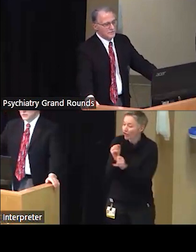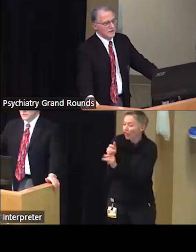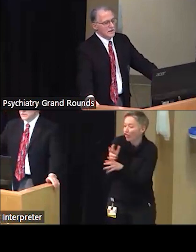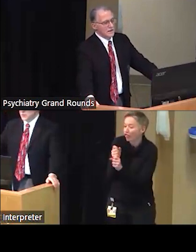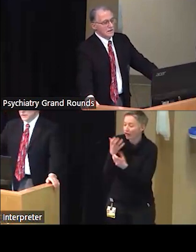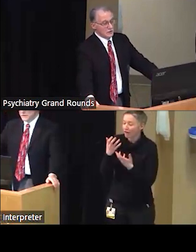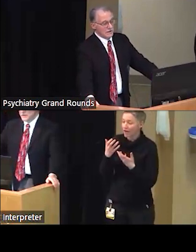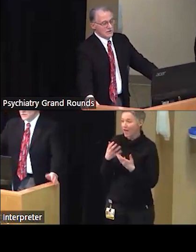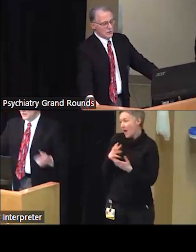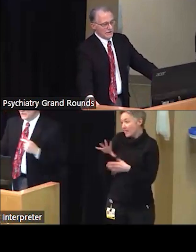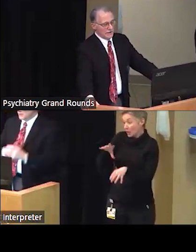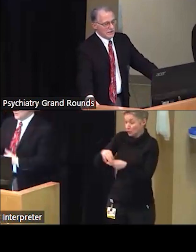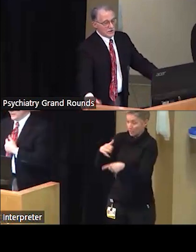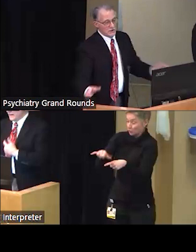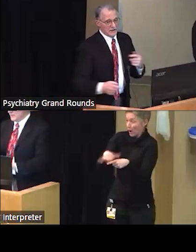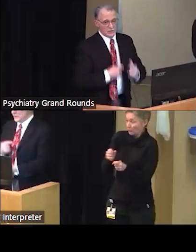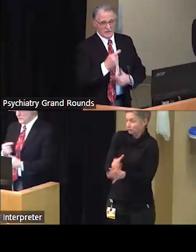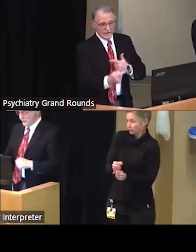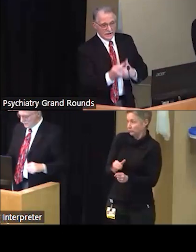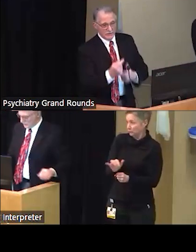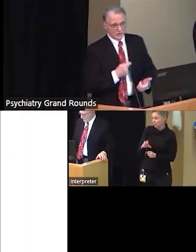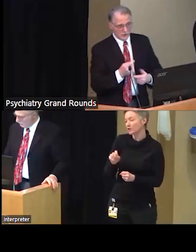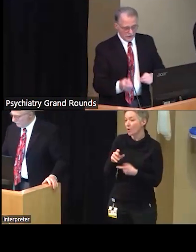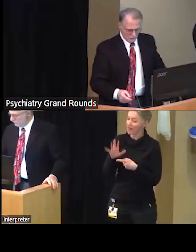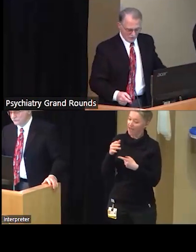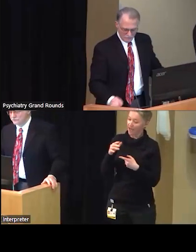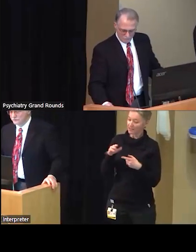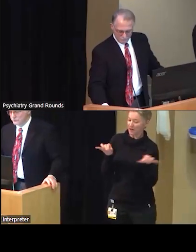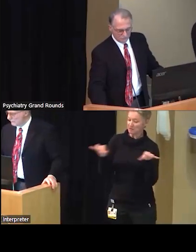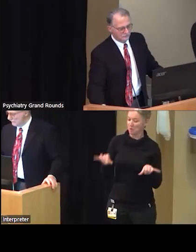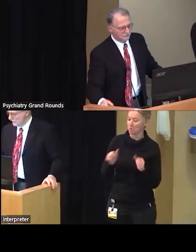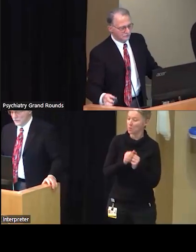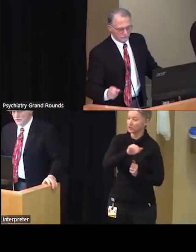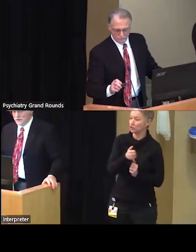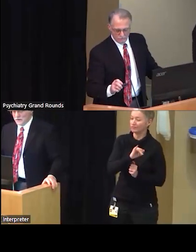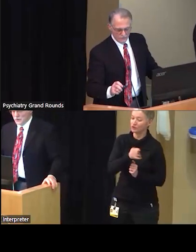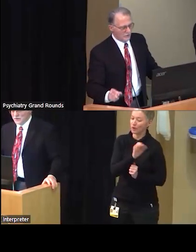harassment, including being sworn at. So that's what's in common with the Joint Commission.